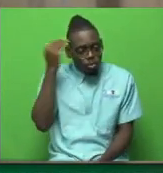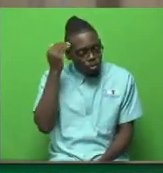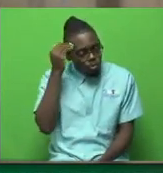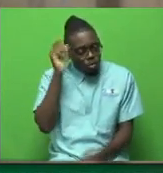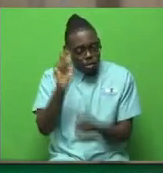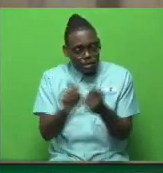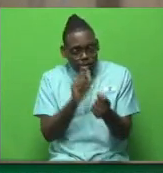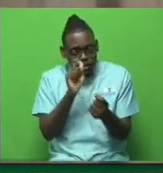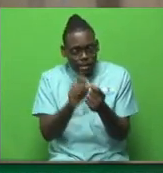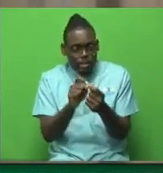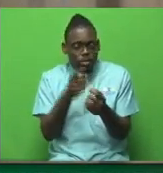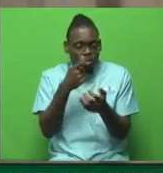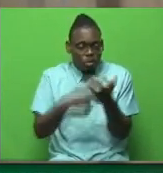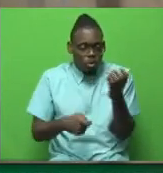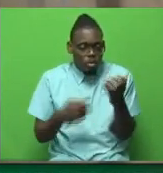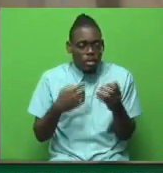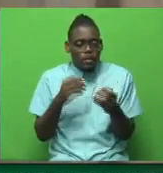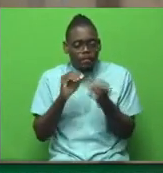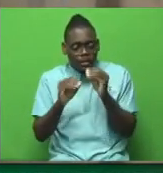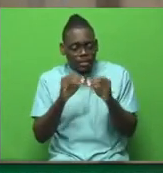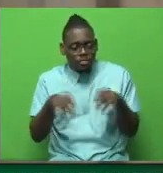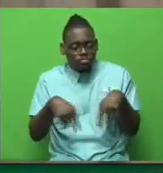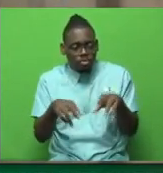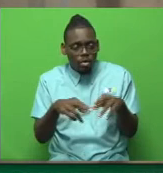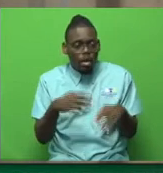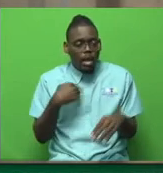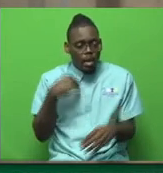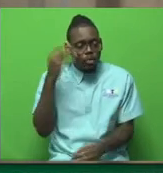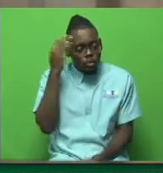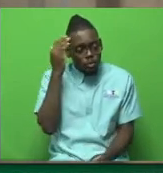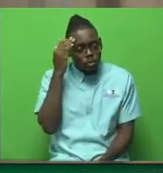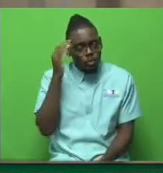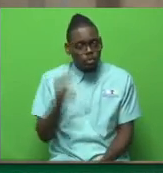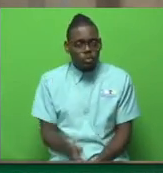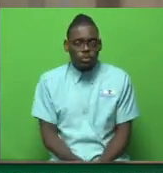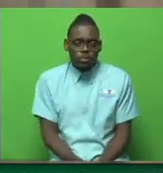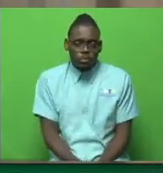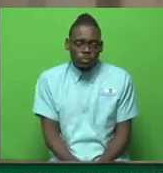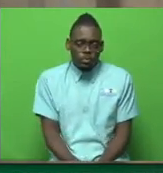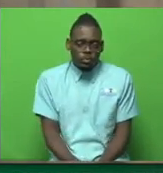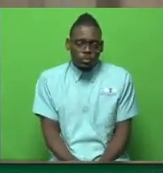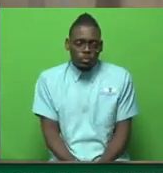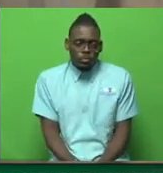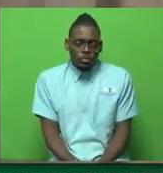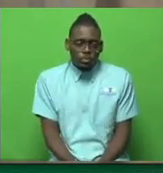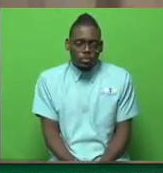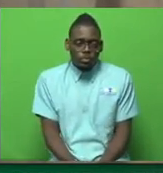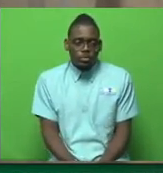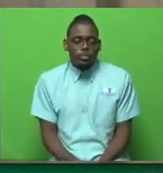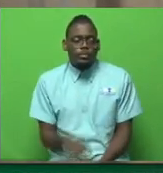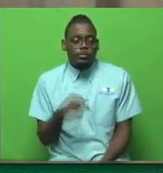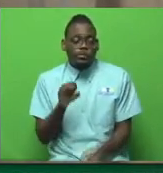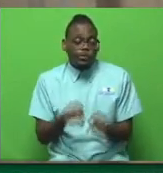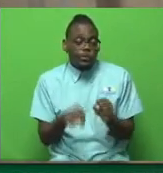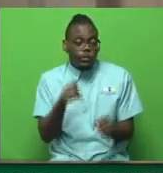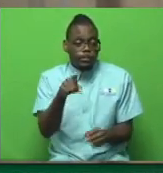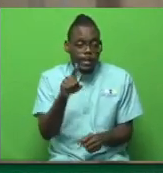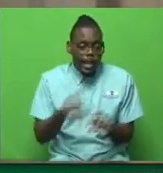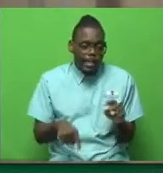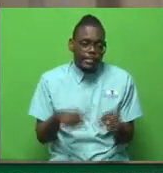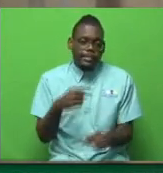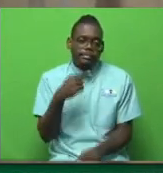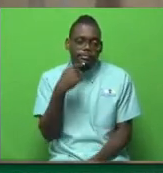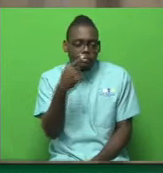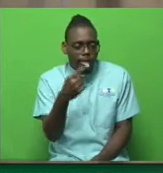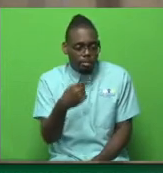road is not good I know so I you cannot you cannot tell me you